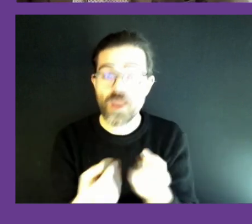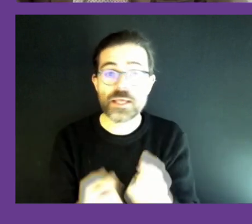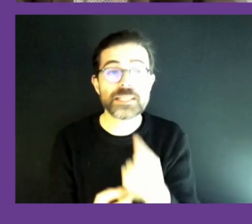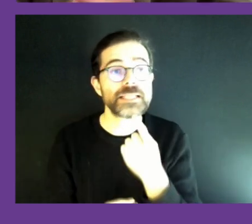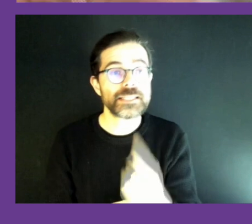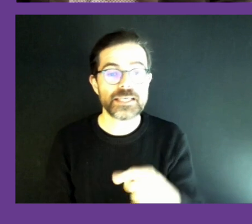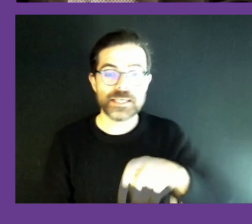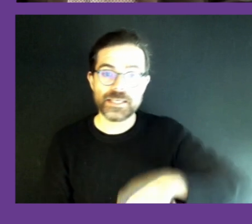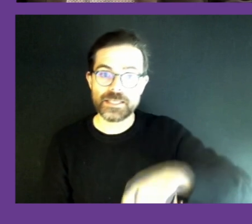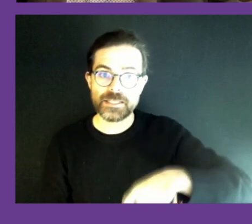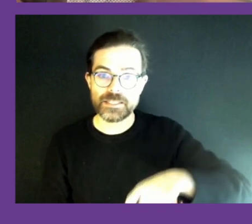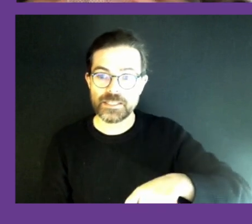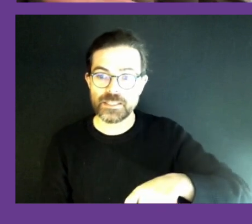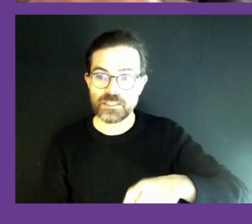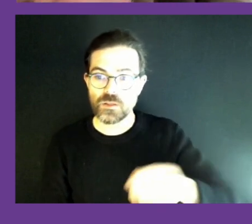improve